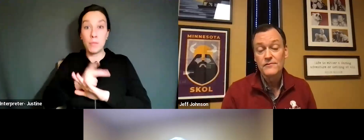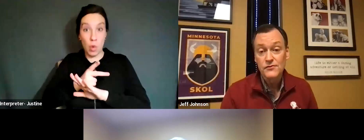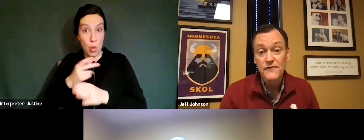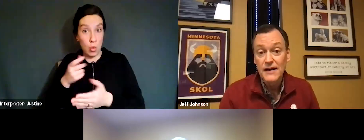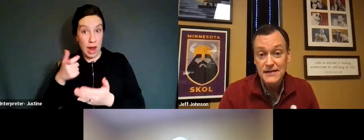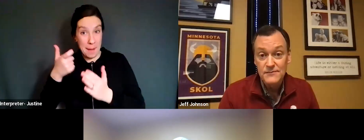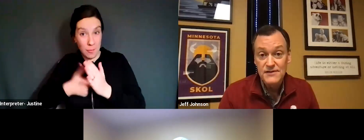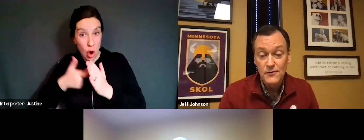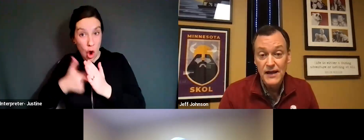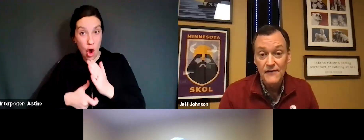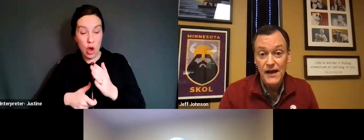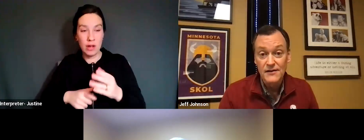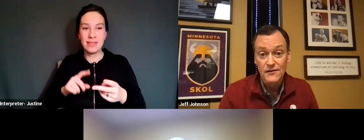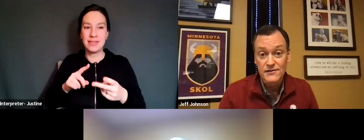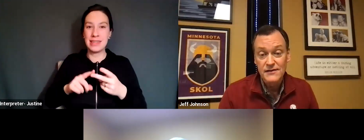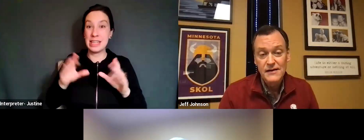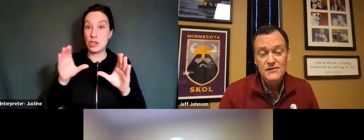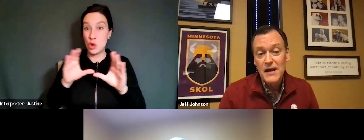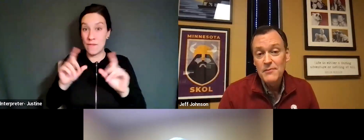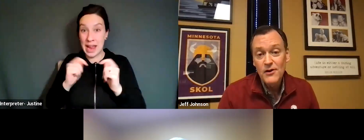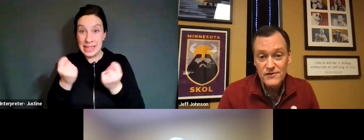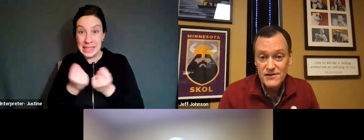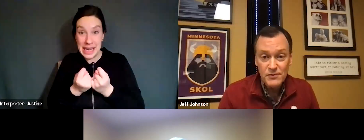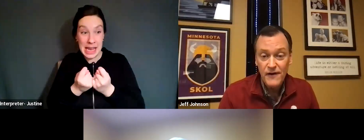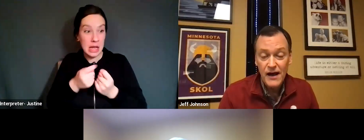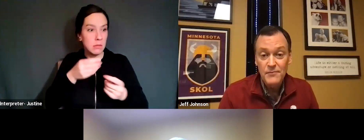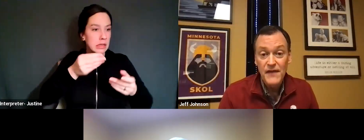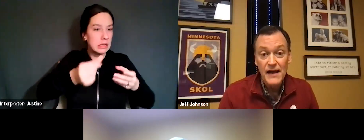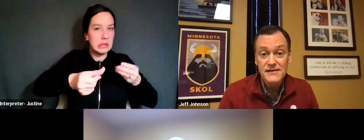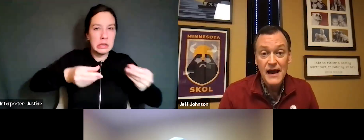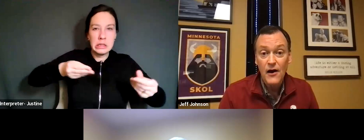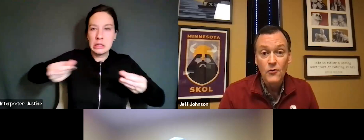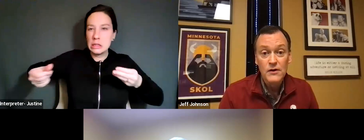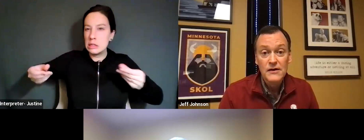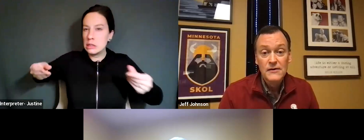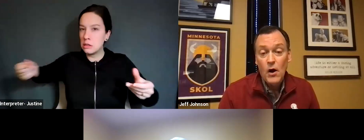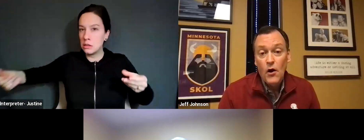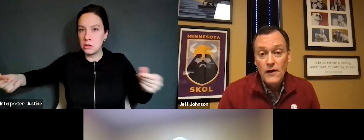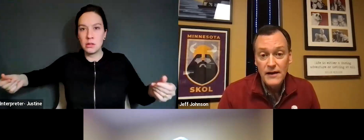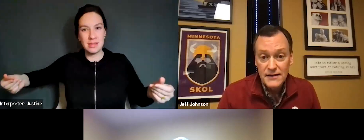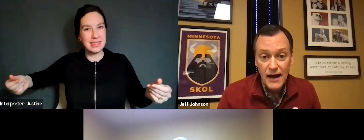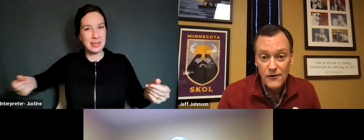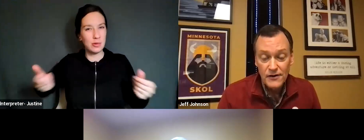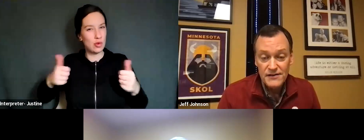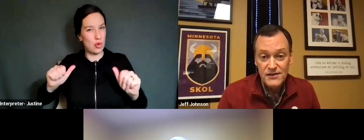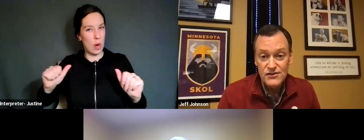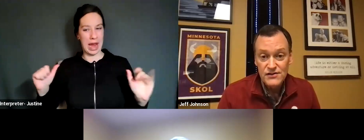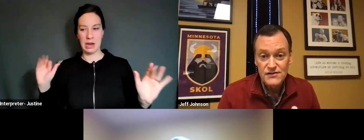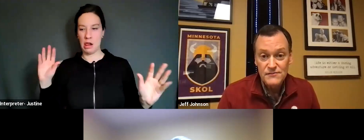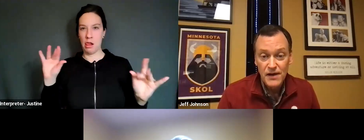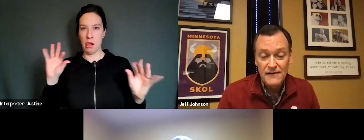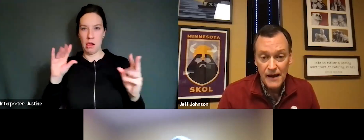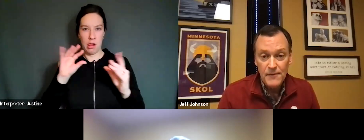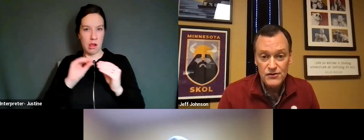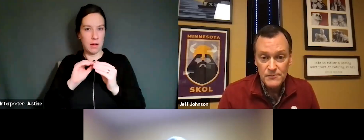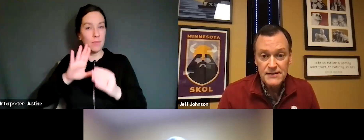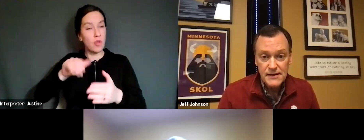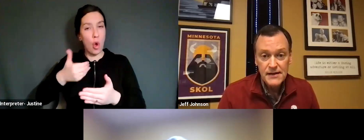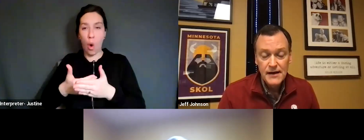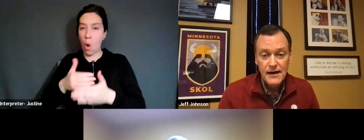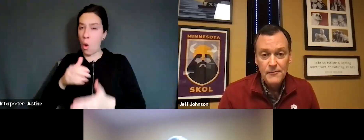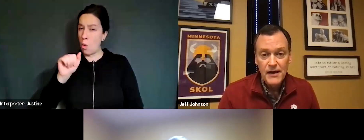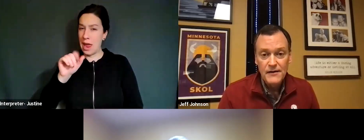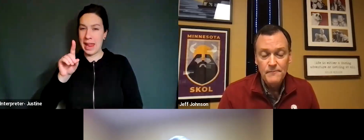of certified teams that we had that year. It's maybe oversimplified, but that's how all ADI organizations make that